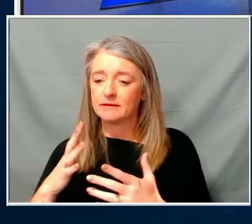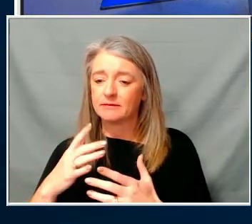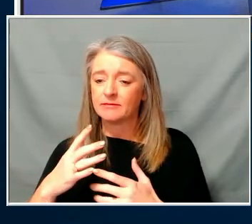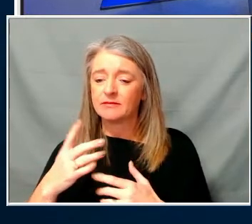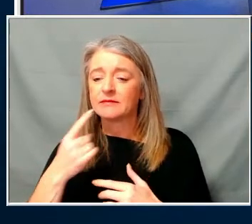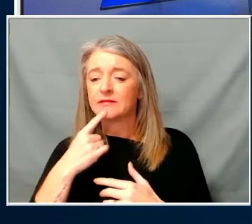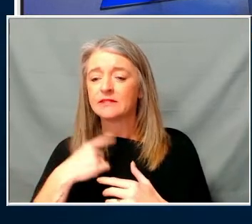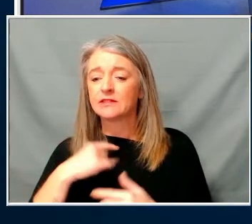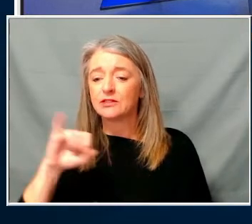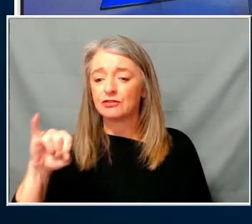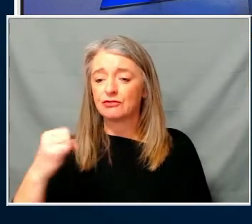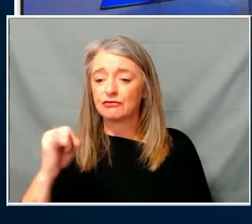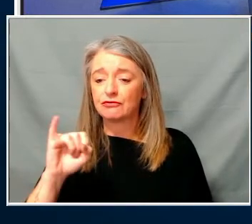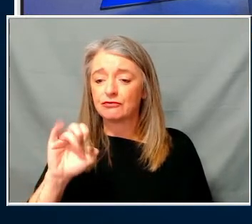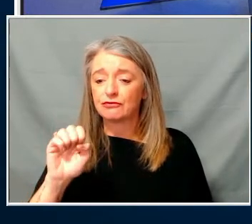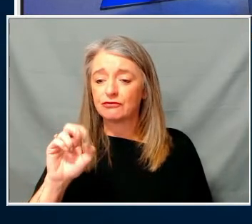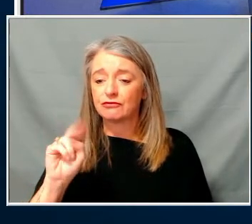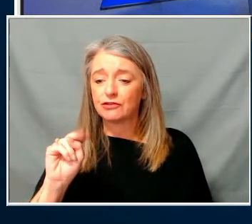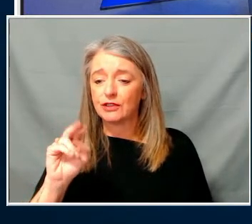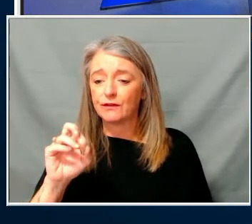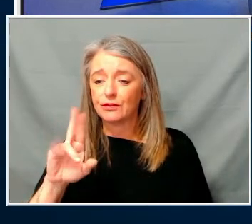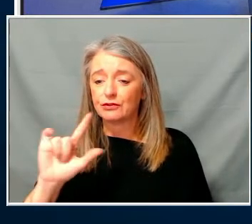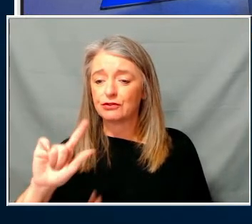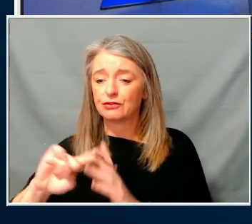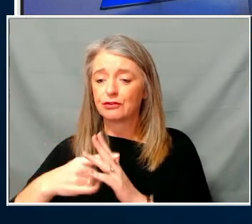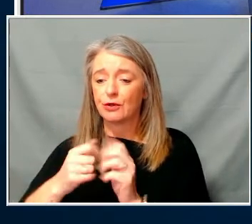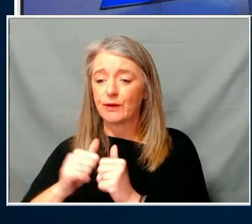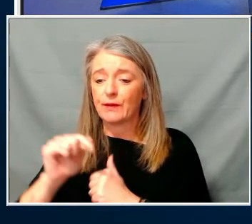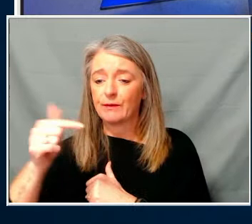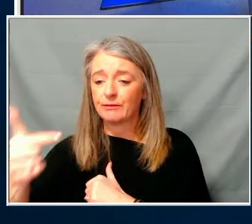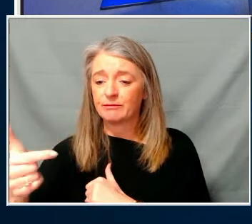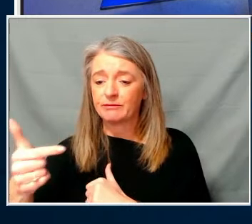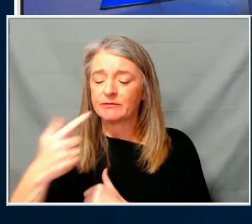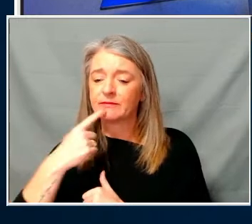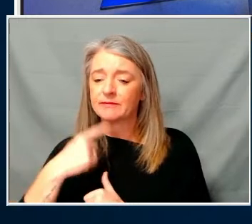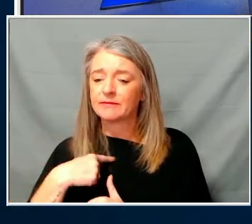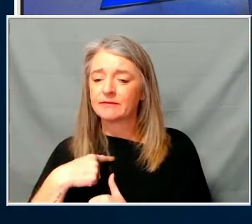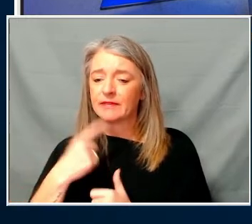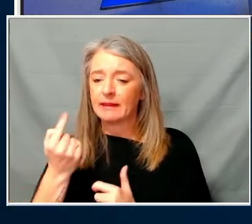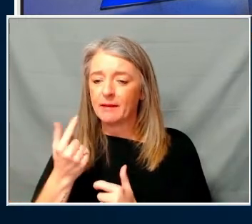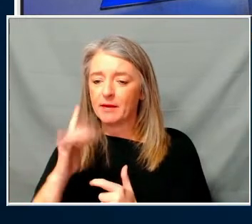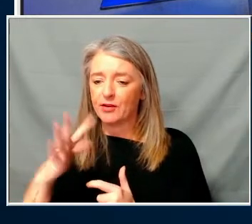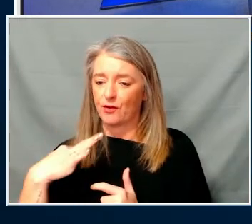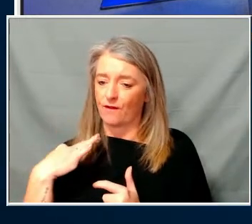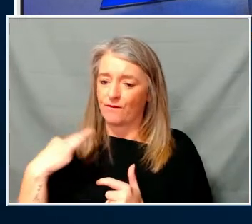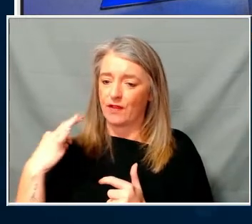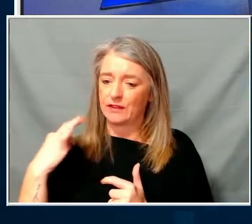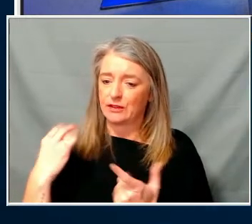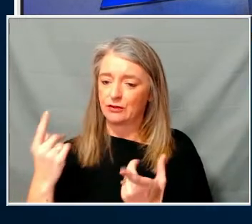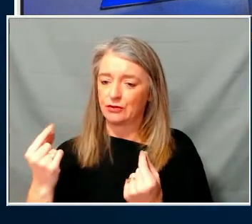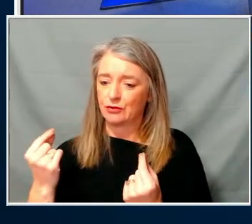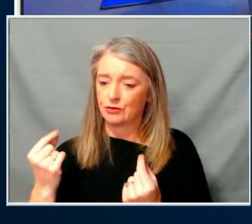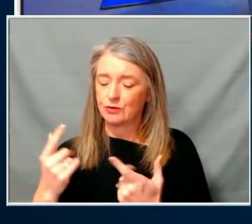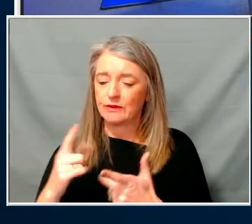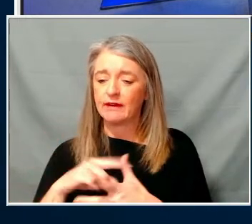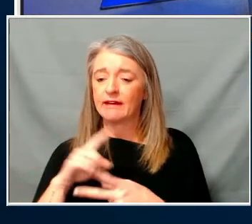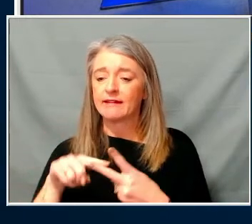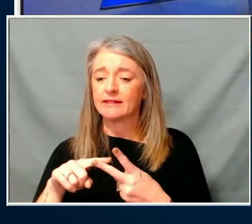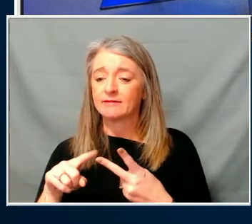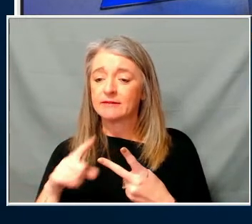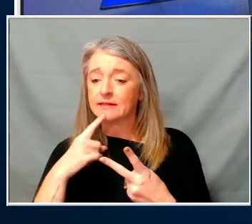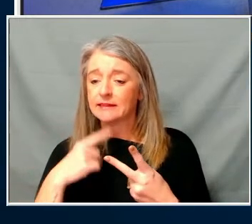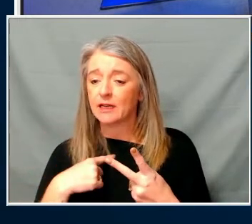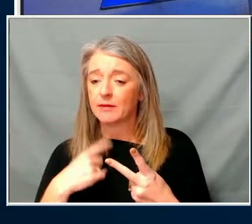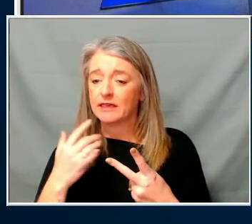Jennifer, I'll start with you. Just what was that like? Just tell us a little bit about the kind of volunteer you do, and then what was it like to say that you needed to stay